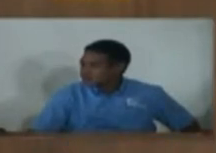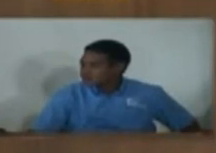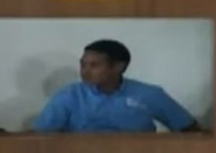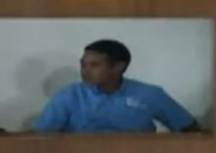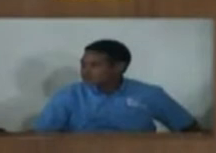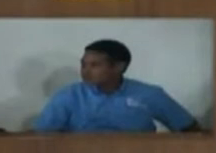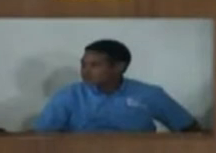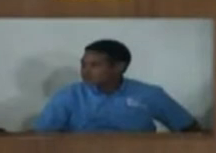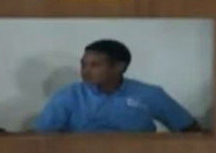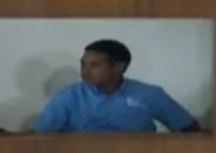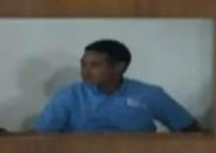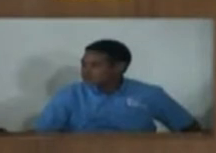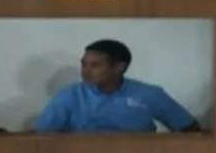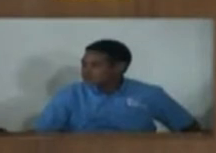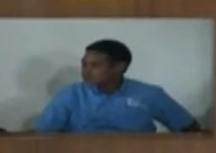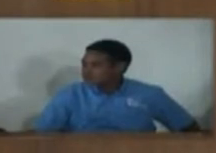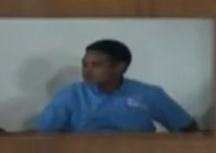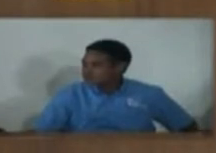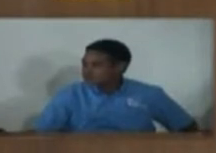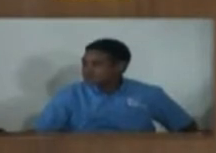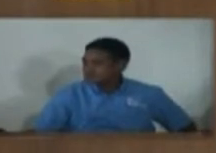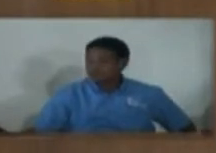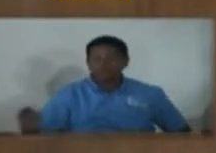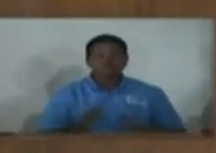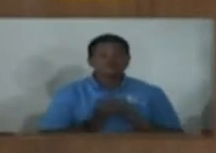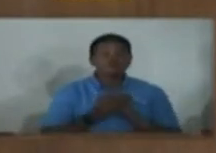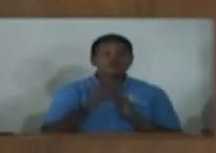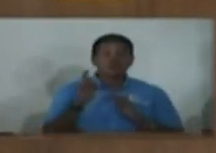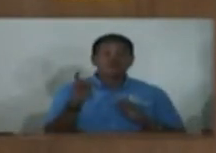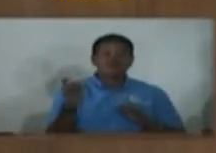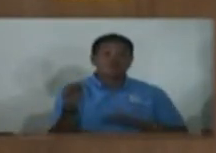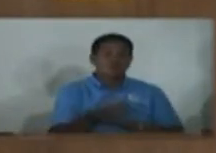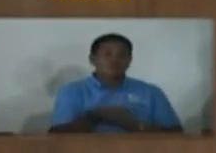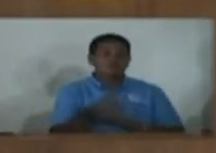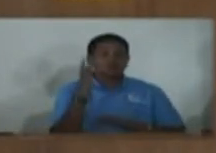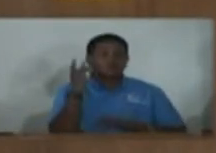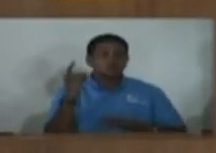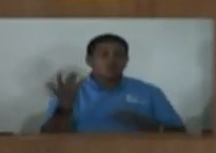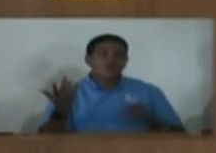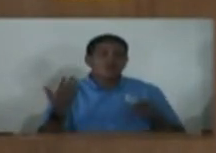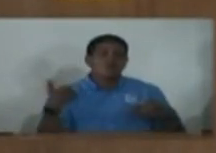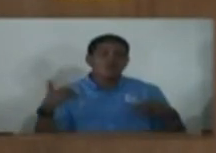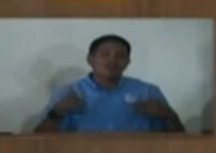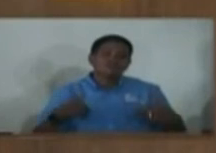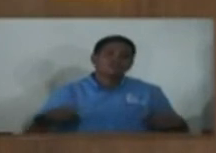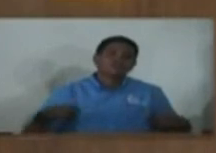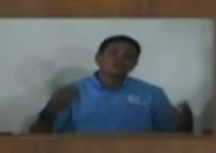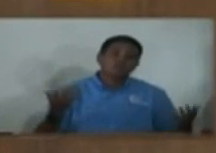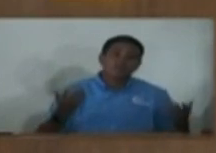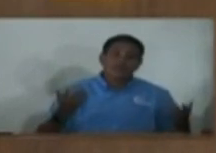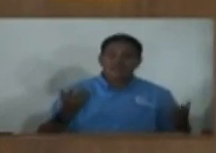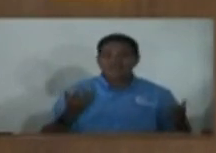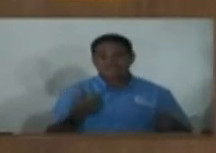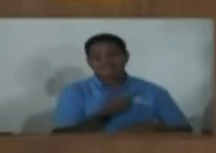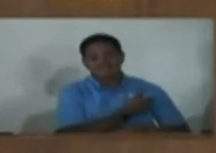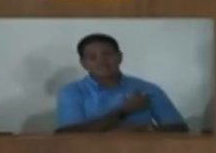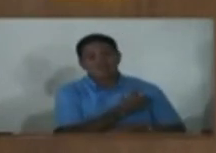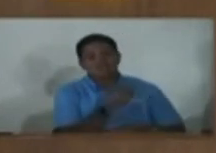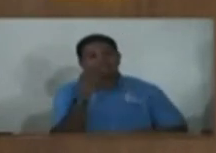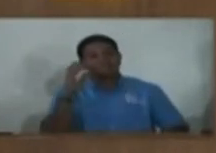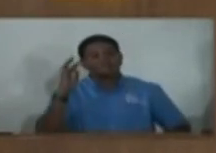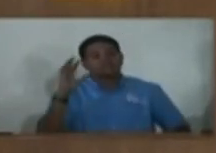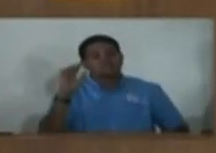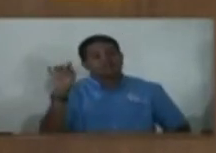of vaccines in the volumes that would be required if everybody, if 65 to 70% of the population said, yes, I want this